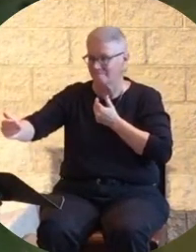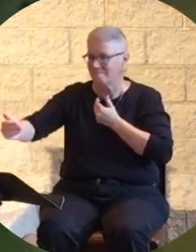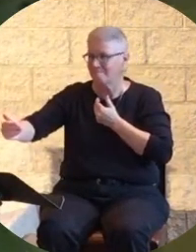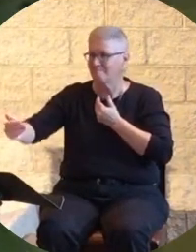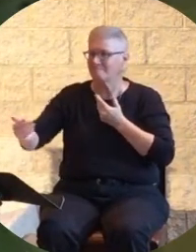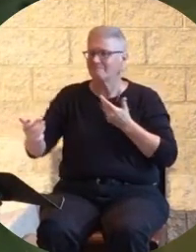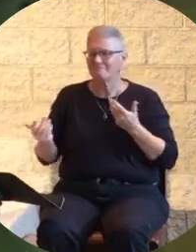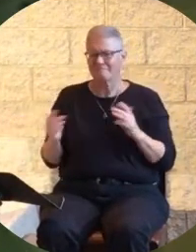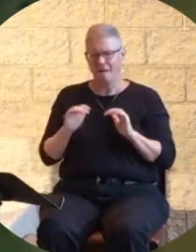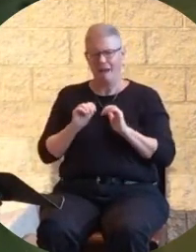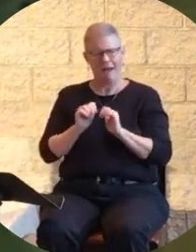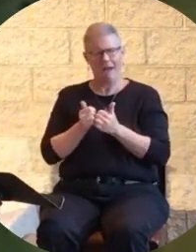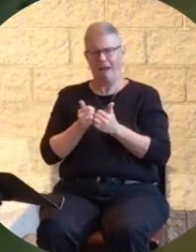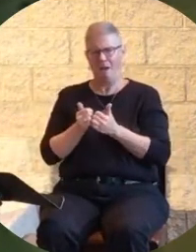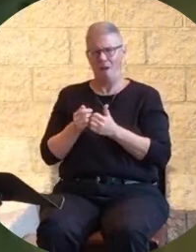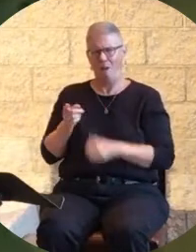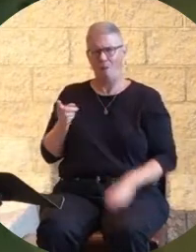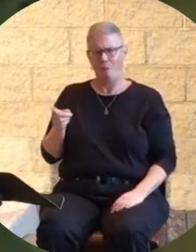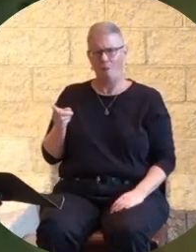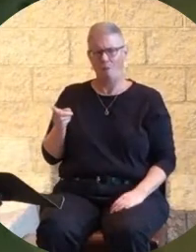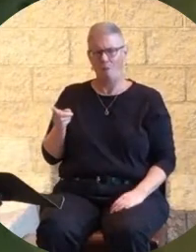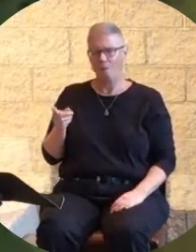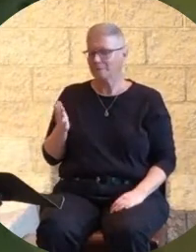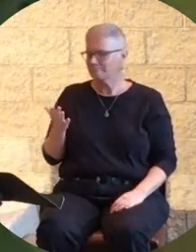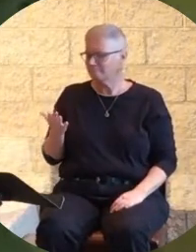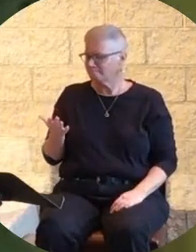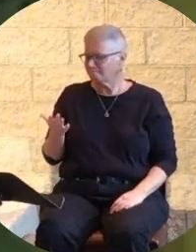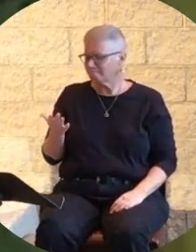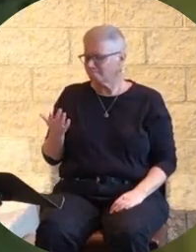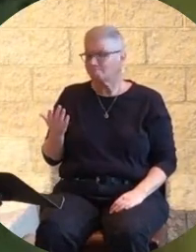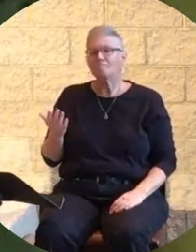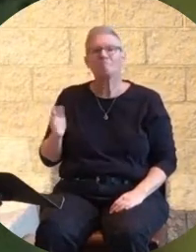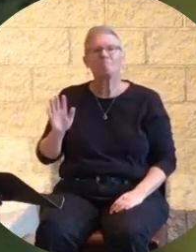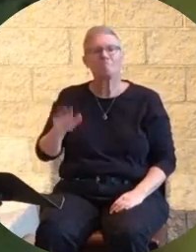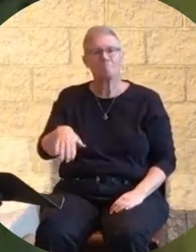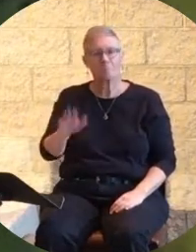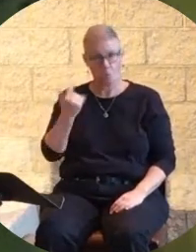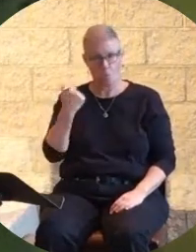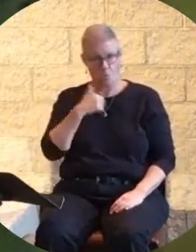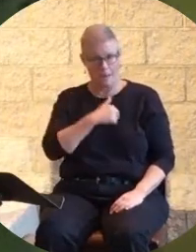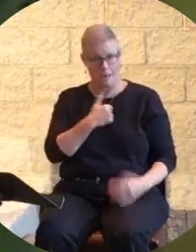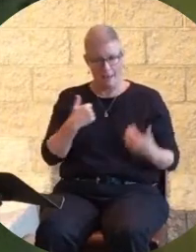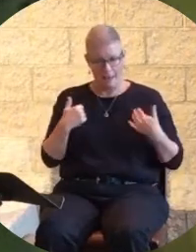How do we do that? Well, folks, we have five principles.